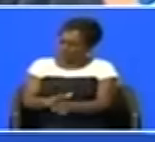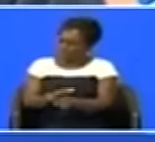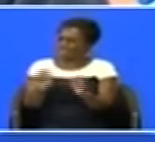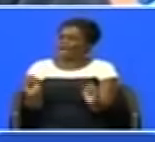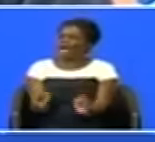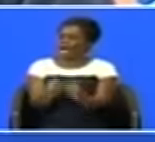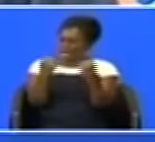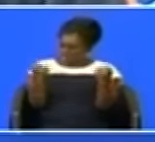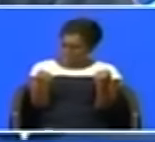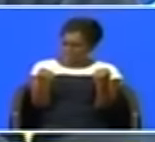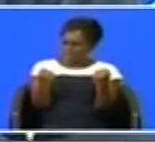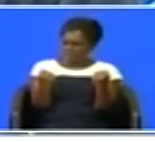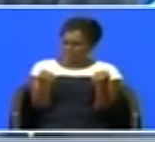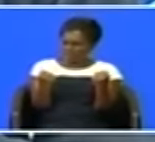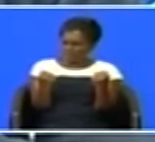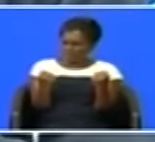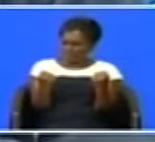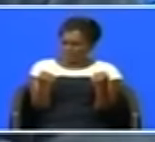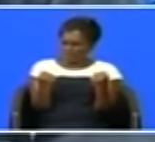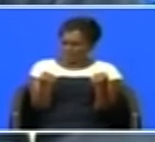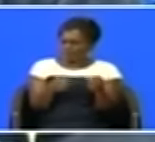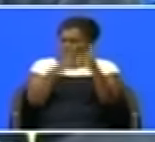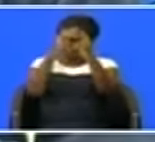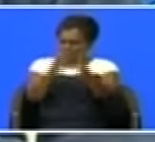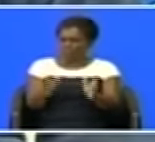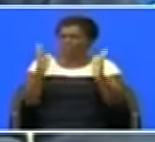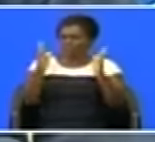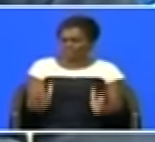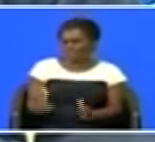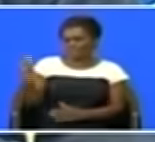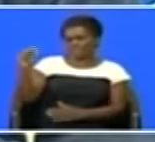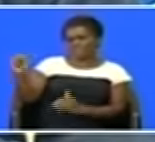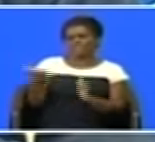team has will come to realization. Robinson Okenye, KTN Sports.